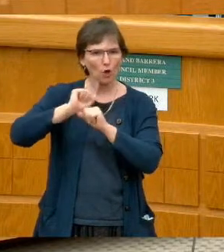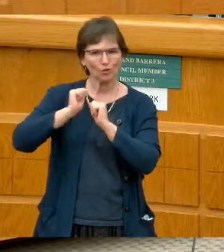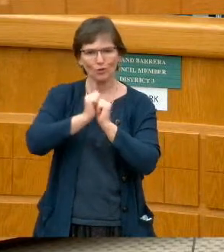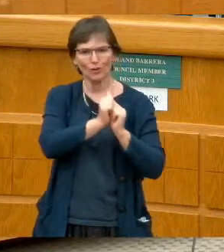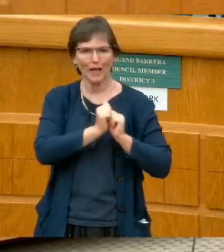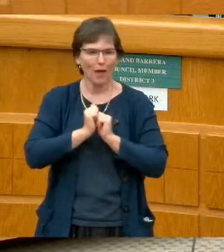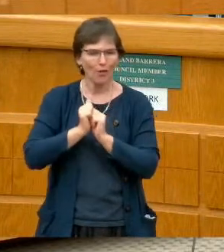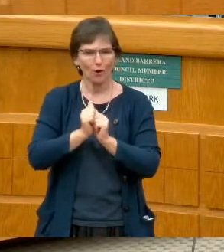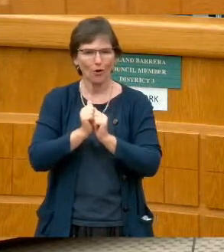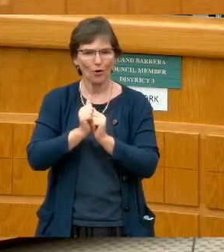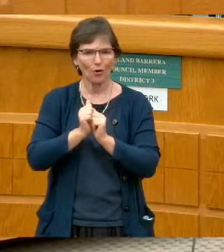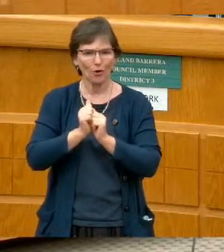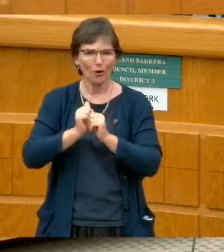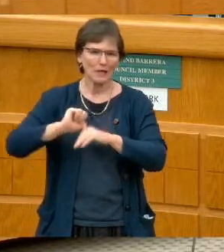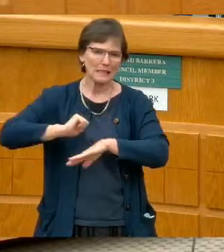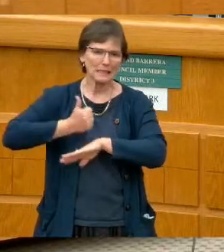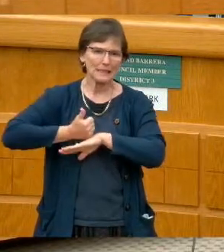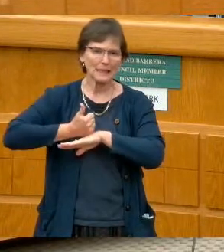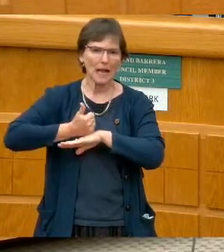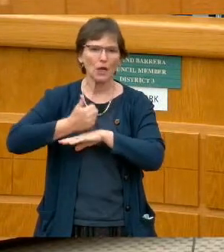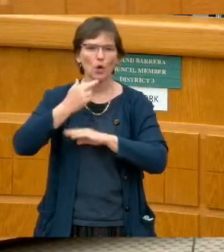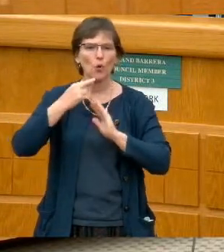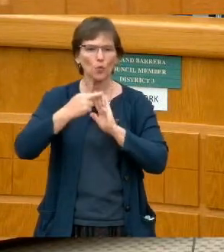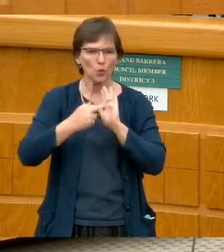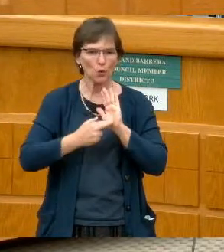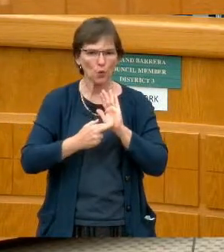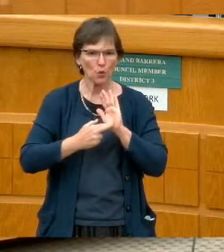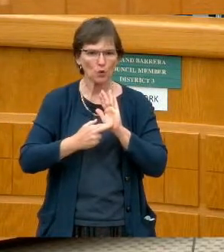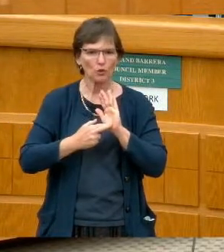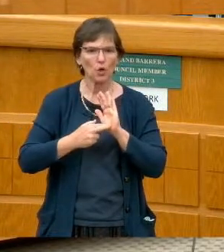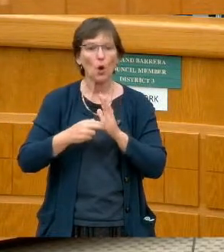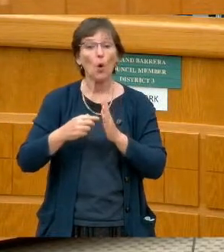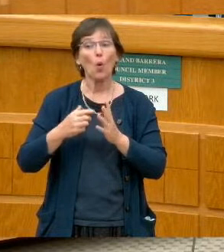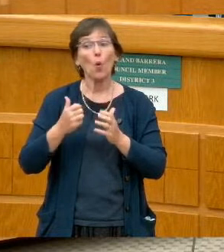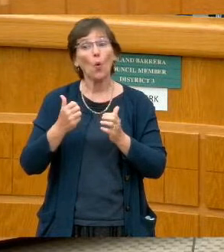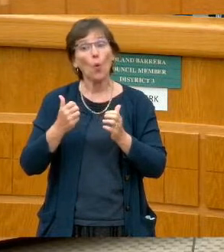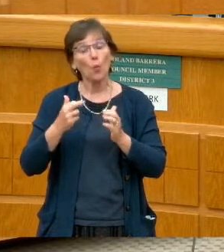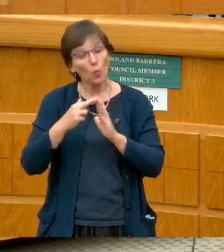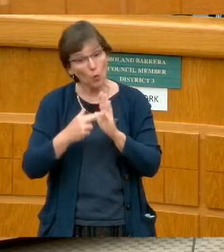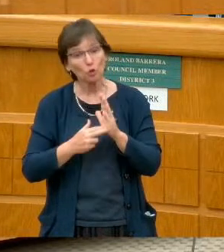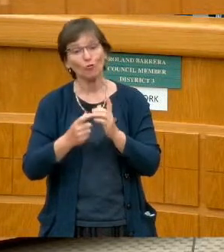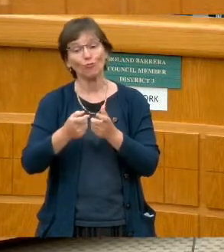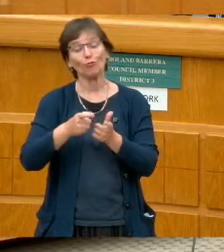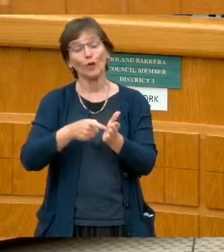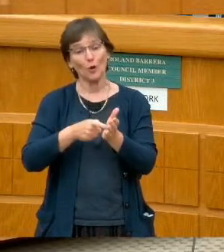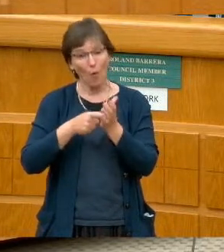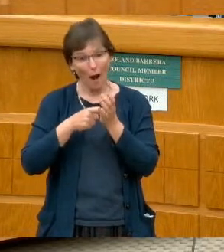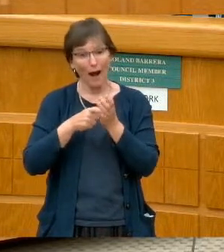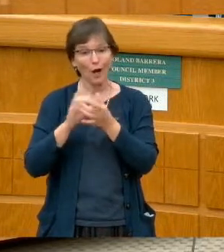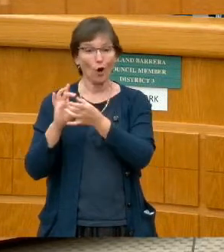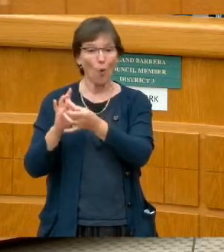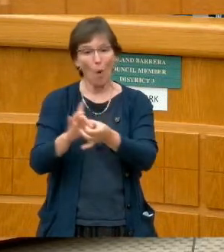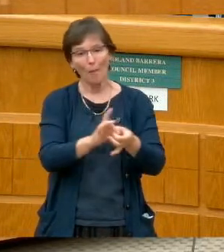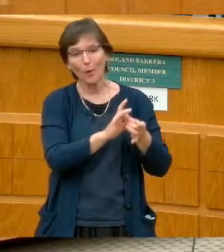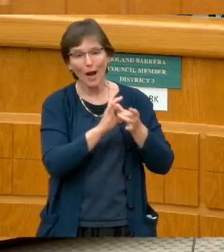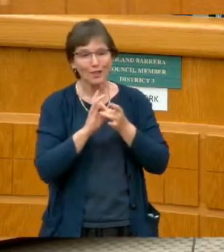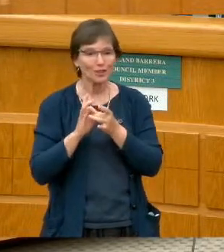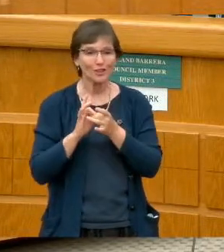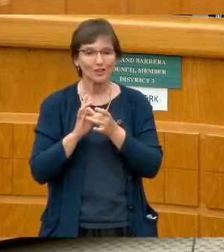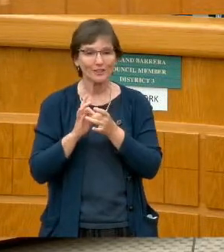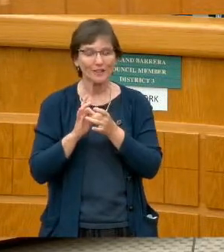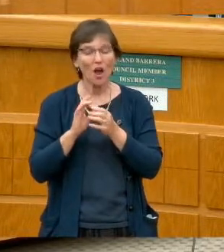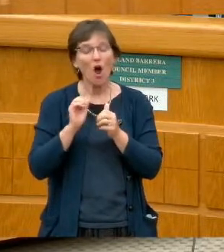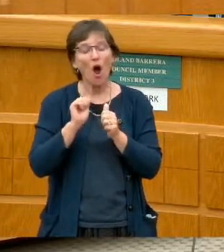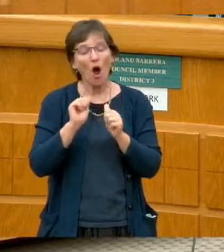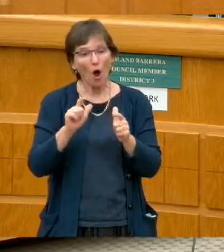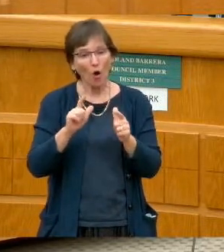federal partners. As we create rules that require each other's cooperation and